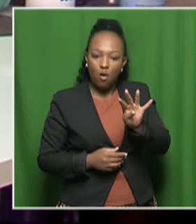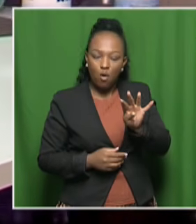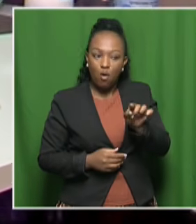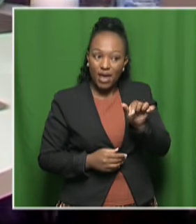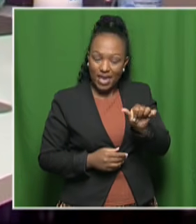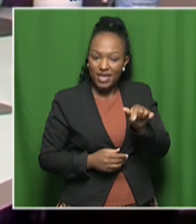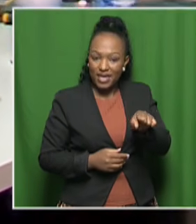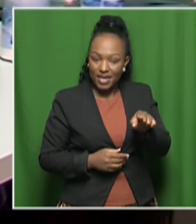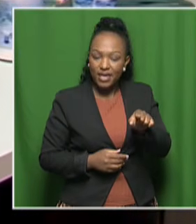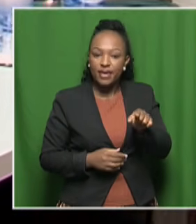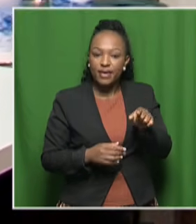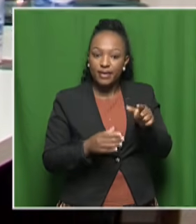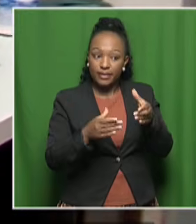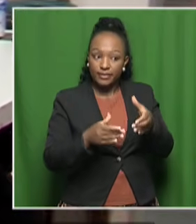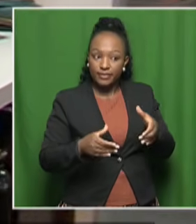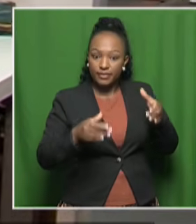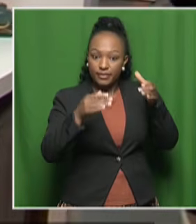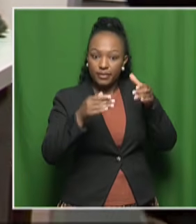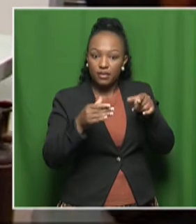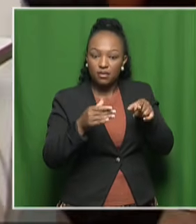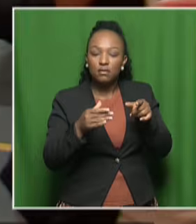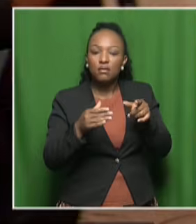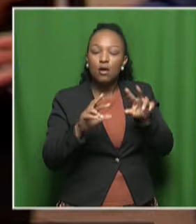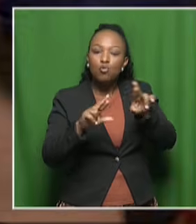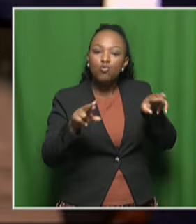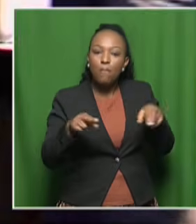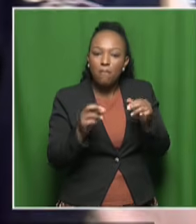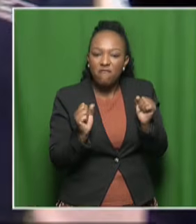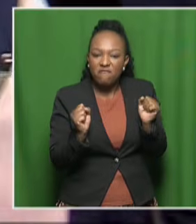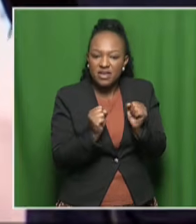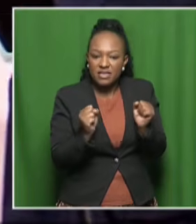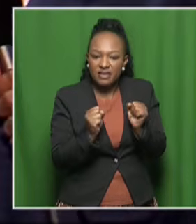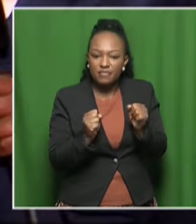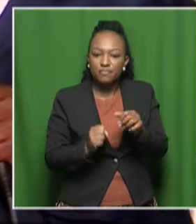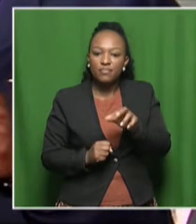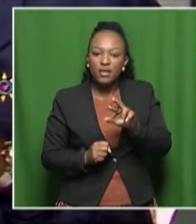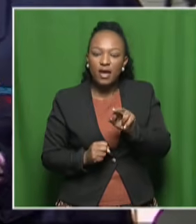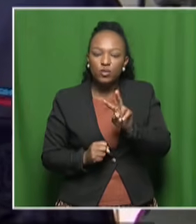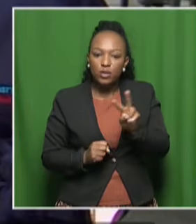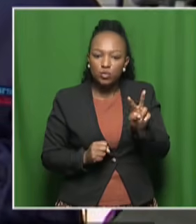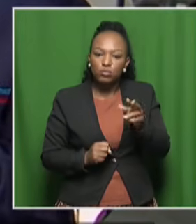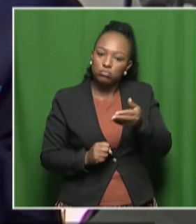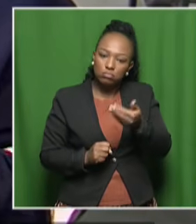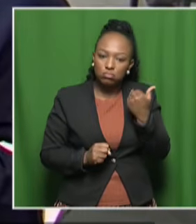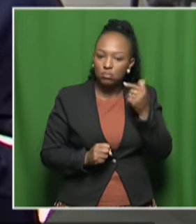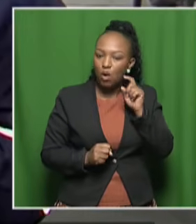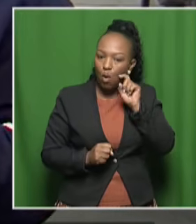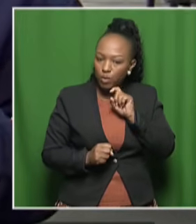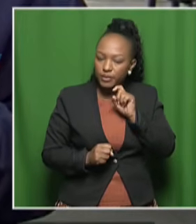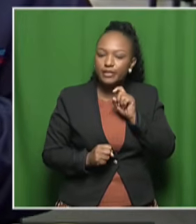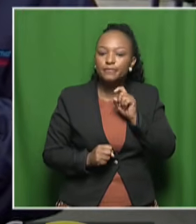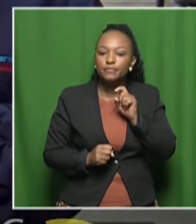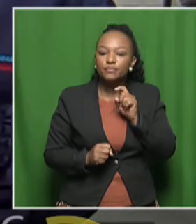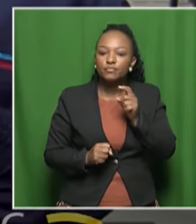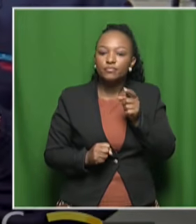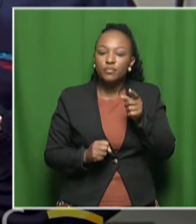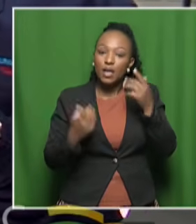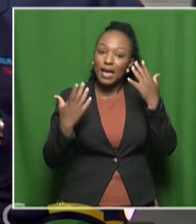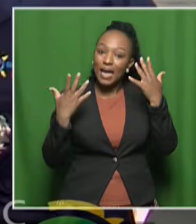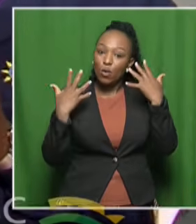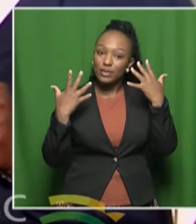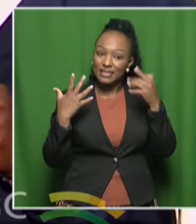mostly used in cold rooms and freezer room. R547 also. R22 has been phased out, but we still have air conditioners